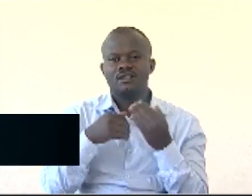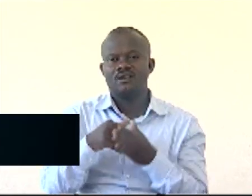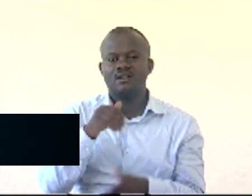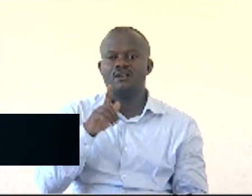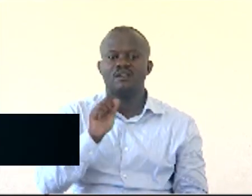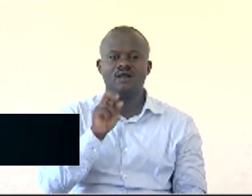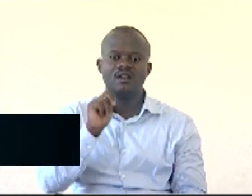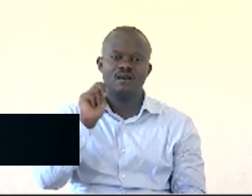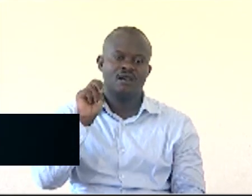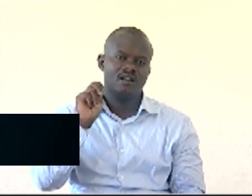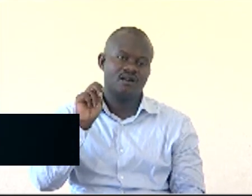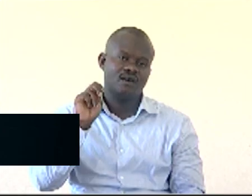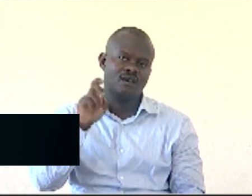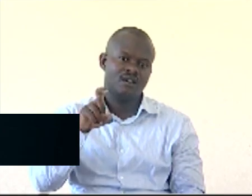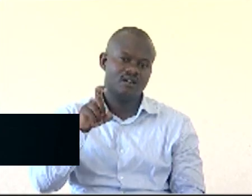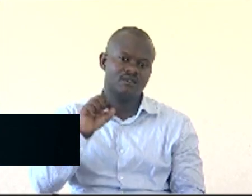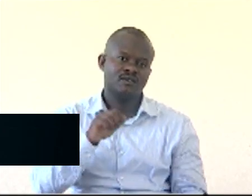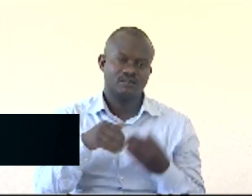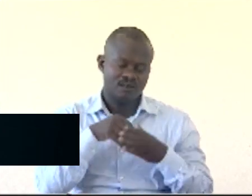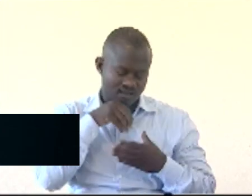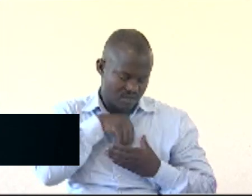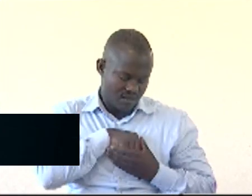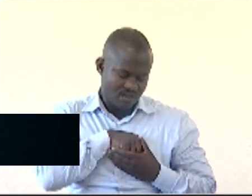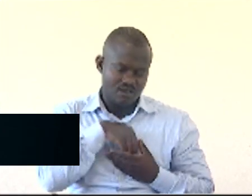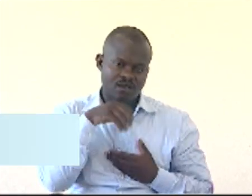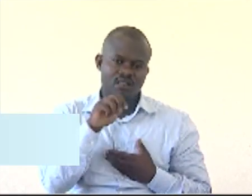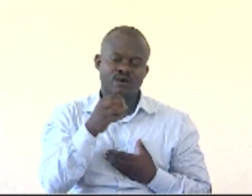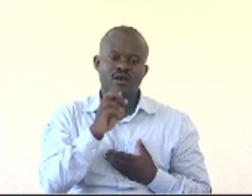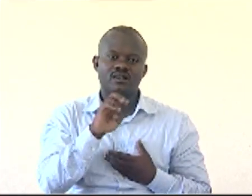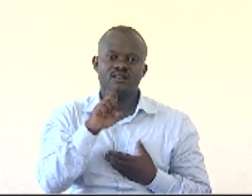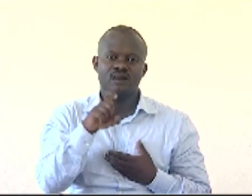Remember, lungs are inside the thoracic cavity.